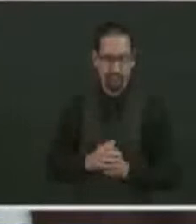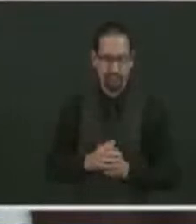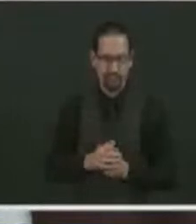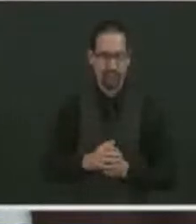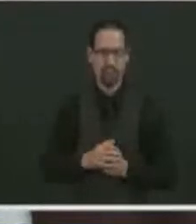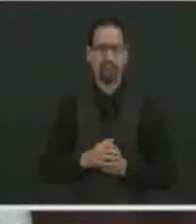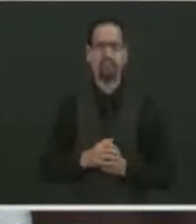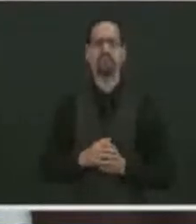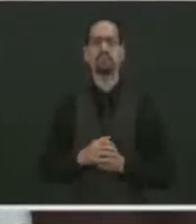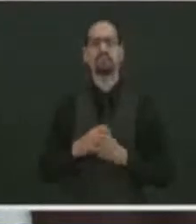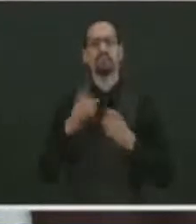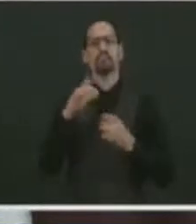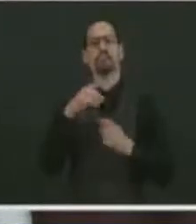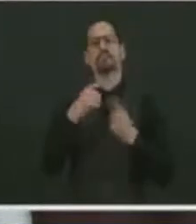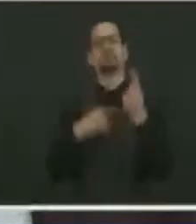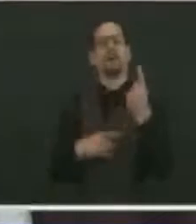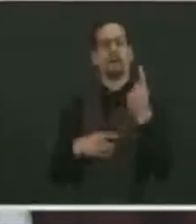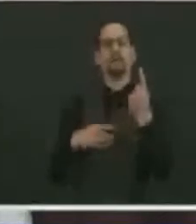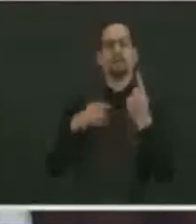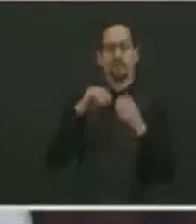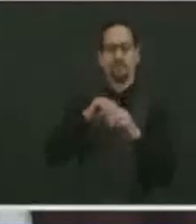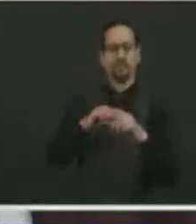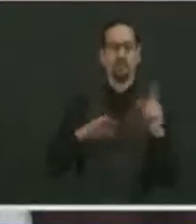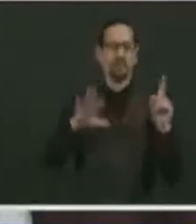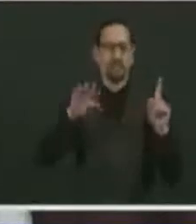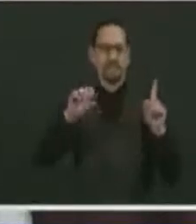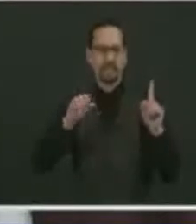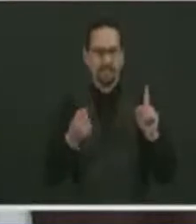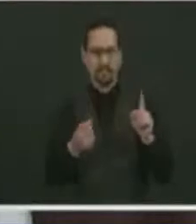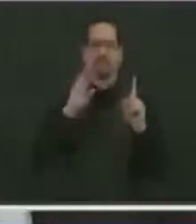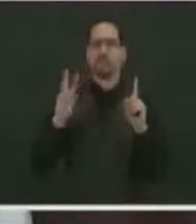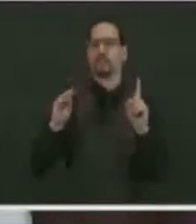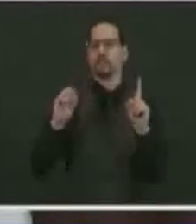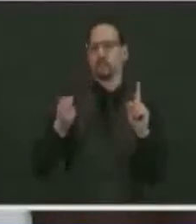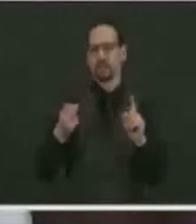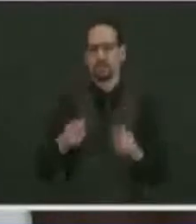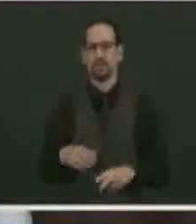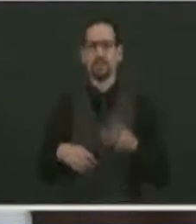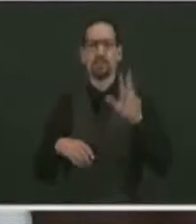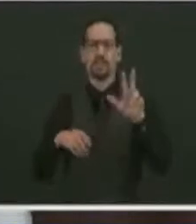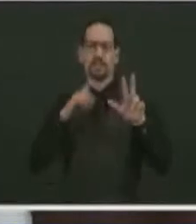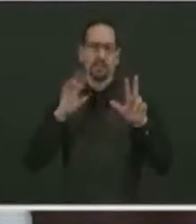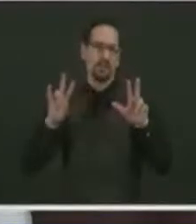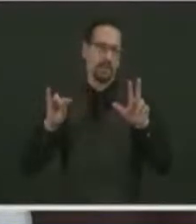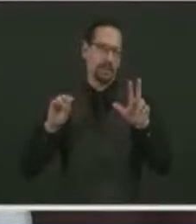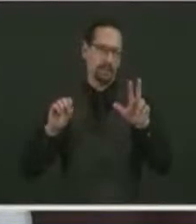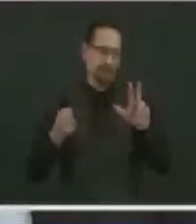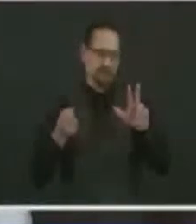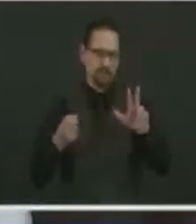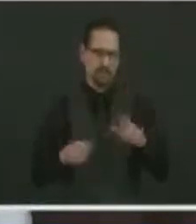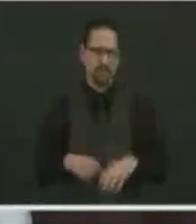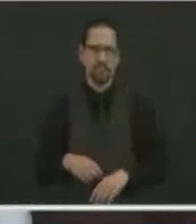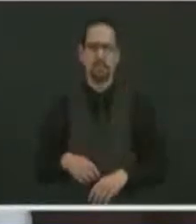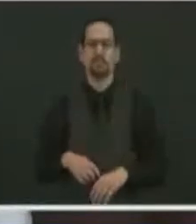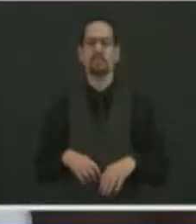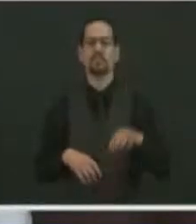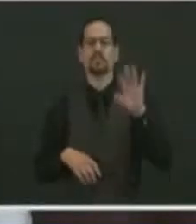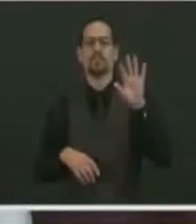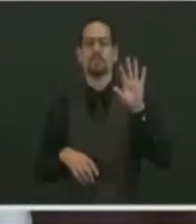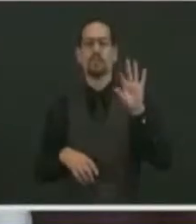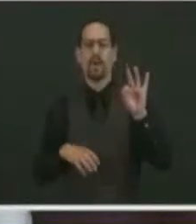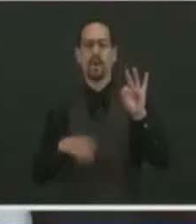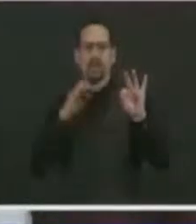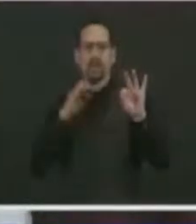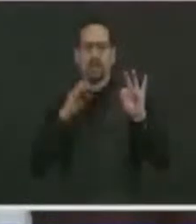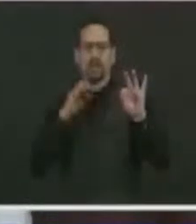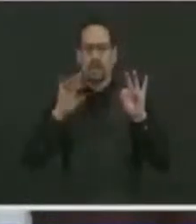their 50s, one person was in their 60s, 3 people were in their 70s, 9 people were in